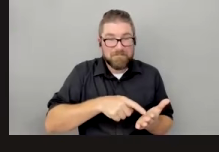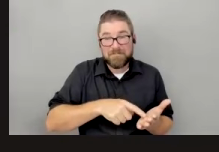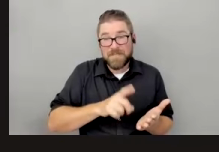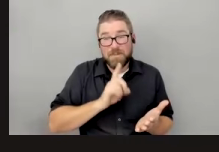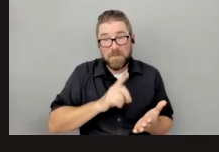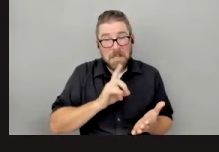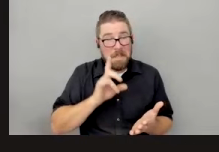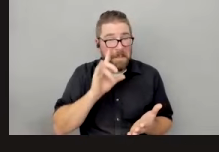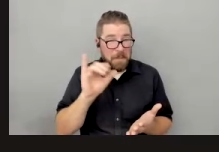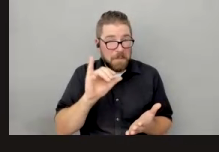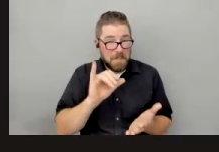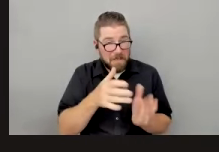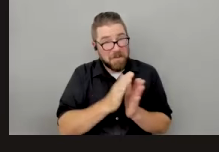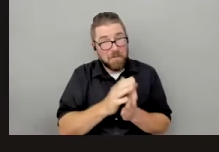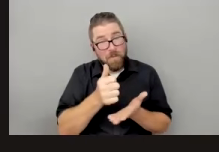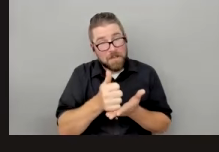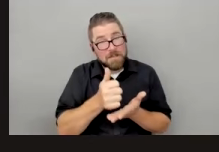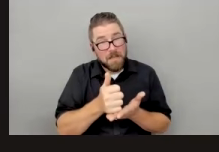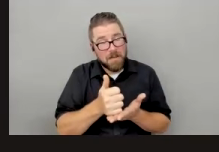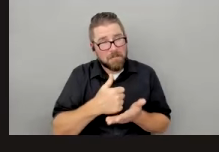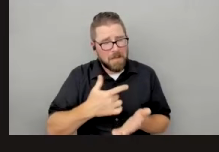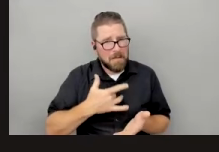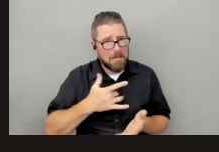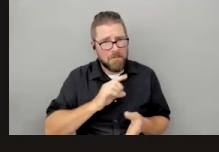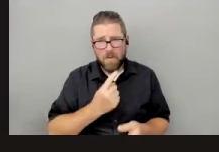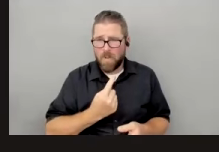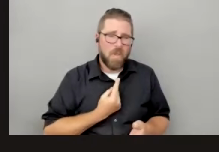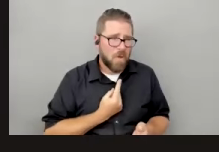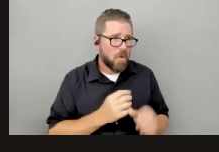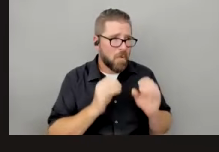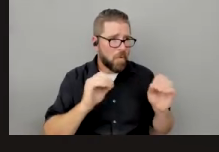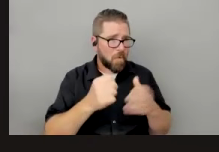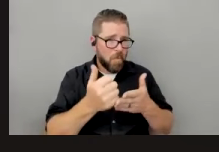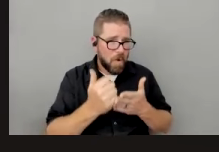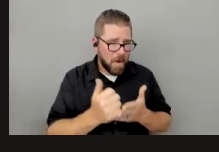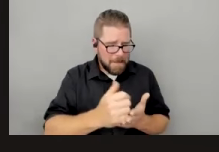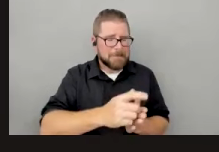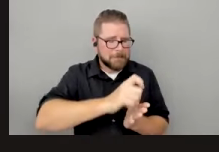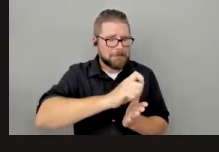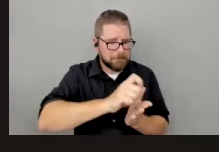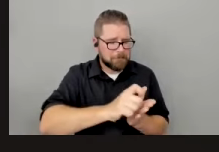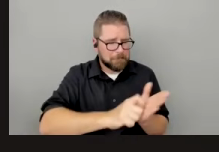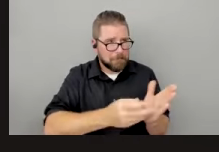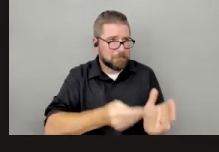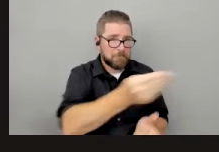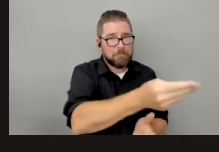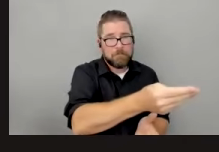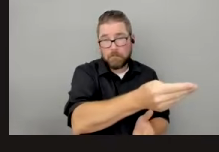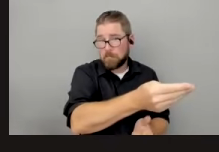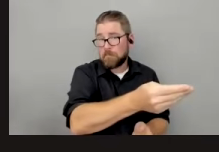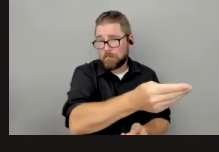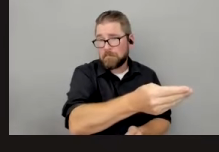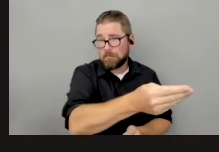feel isolated and they feel like no one has helped them. So, we want to be able to do our best